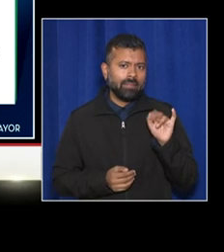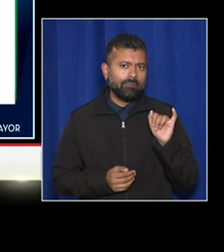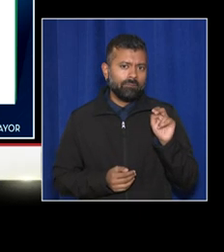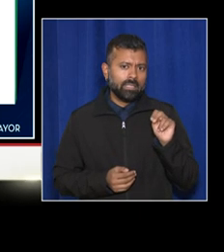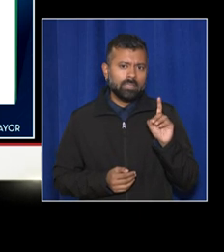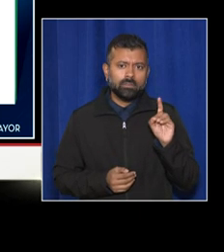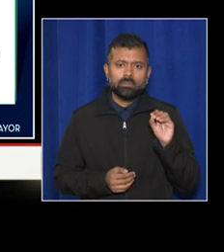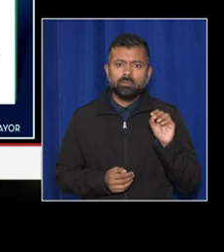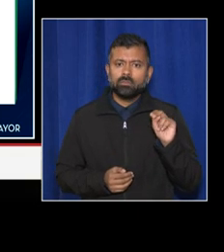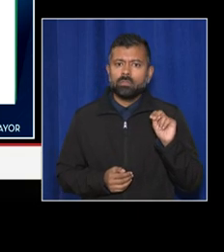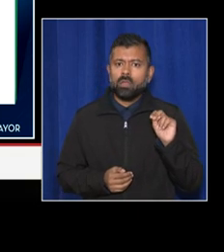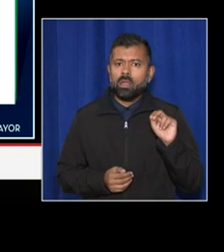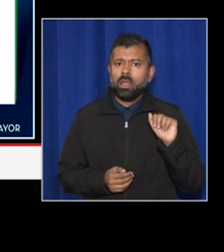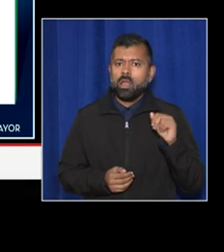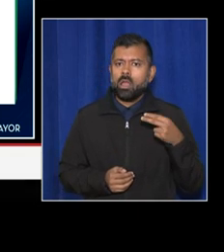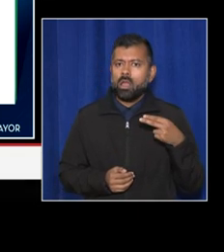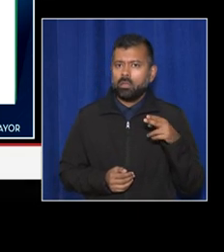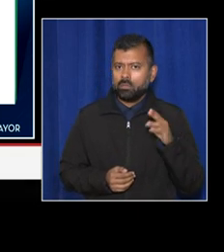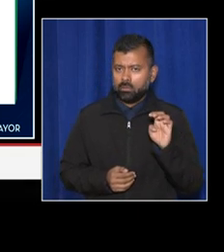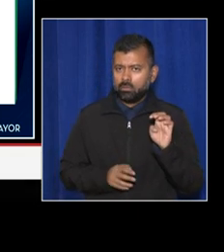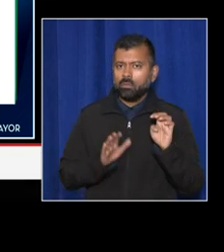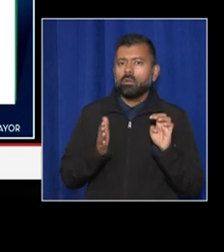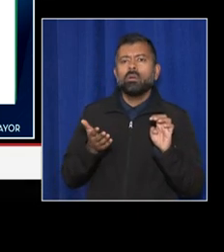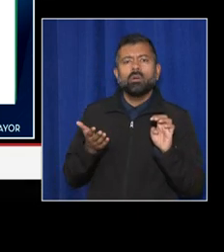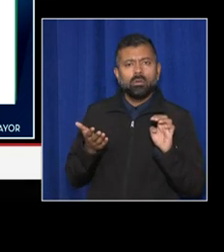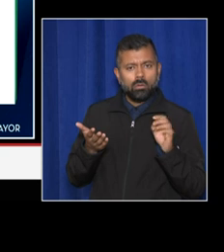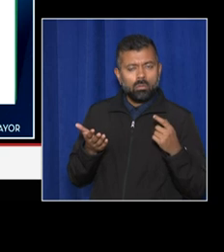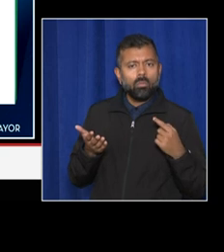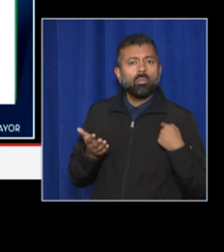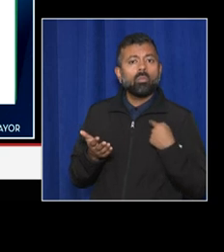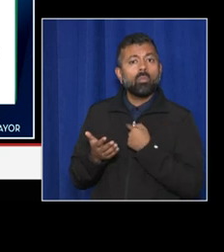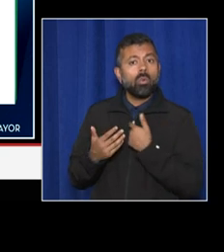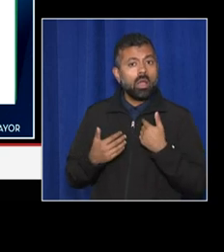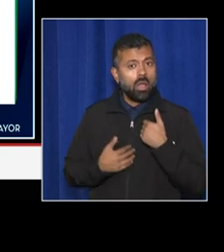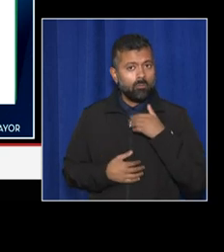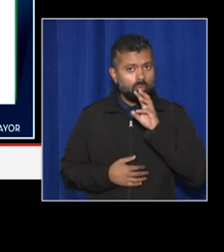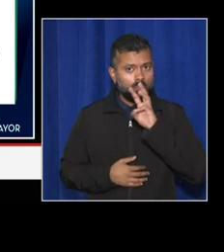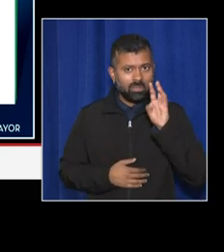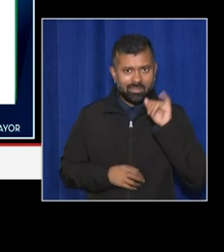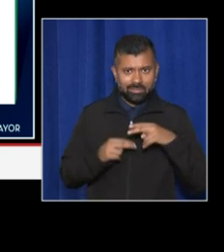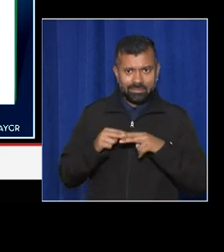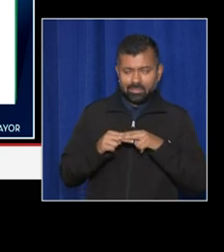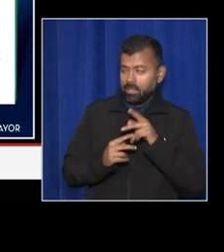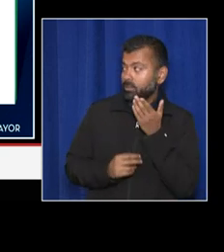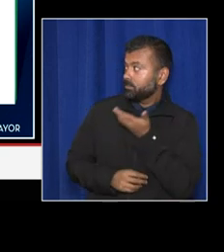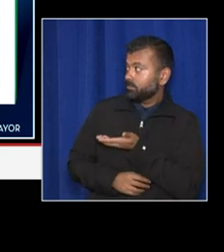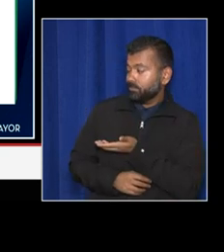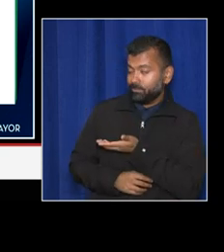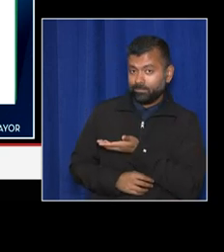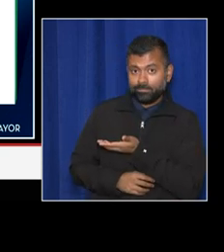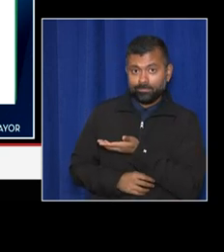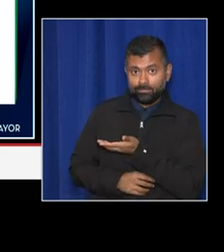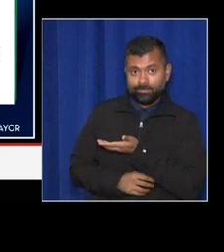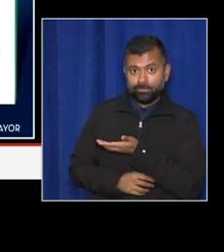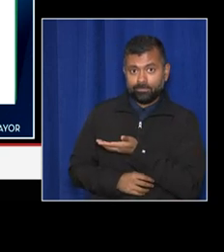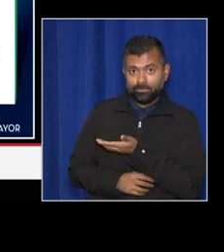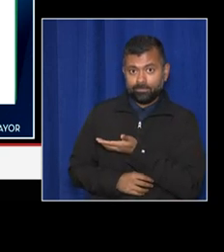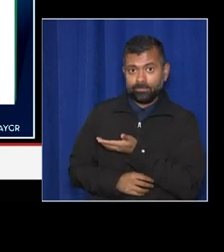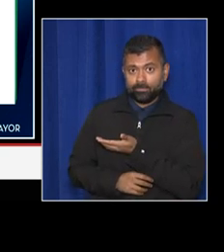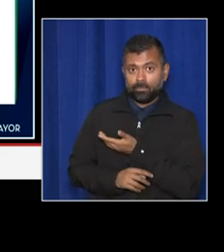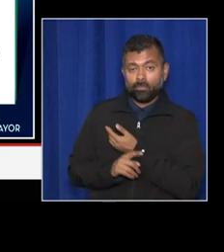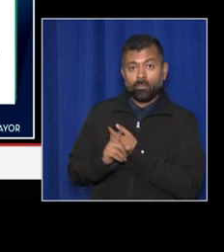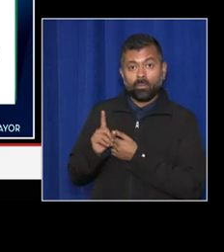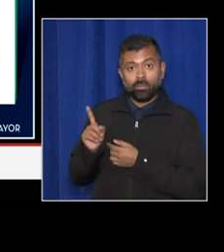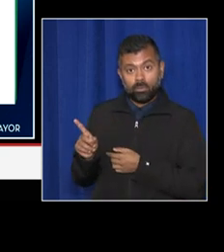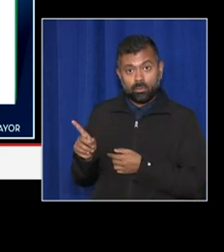However, everything I say you can also find at the Fed Support website that we've been highlighting throughout this call. So there's a number of different